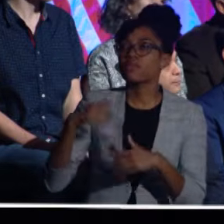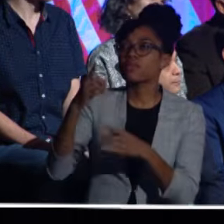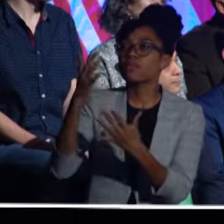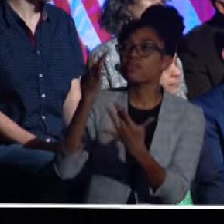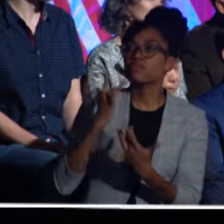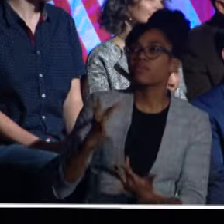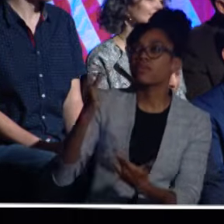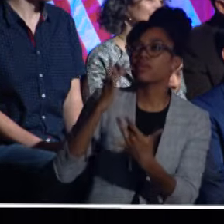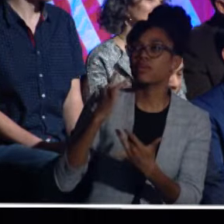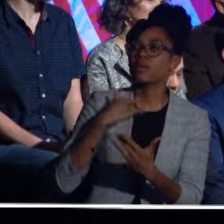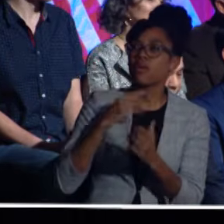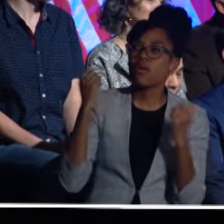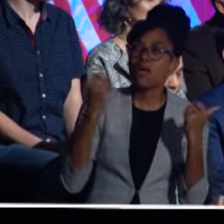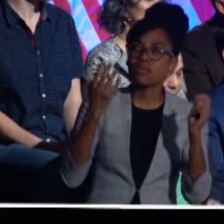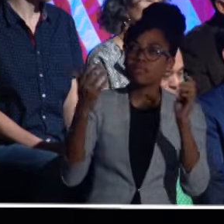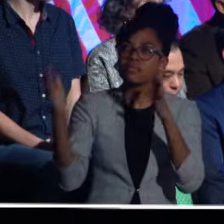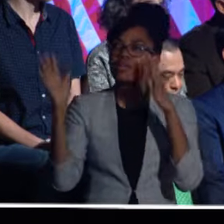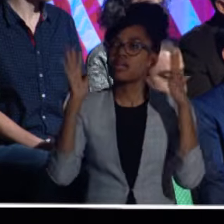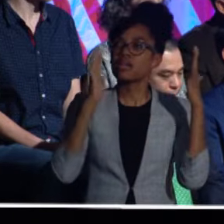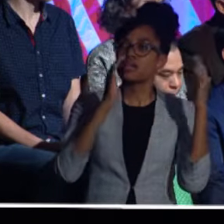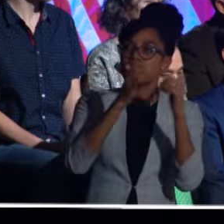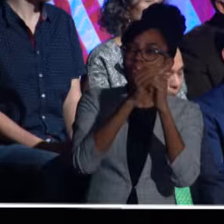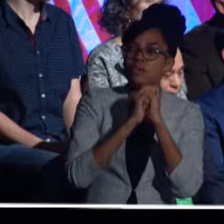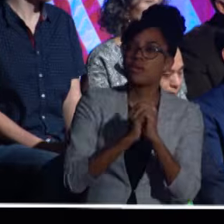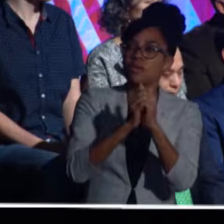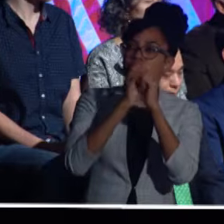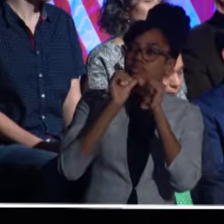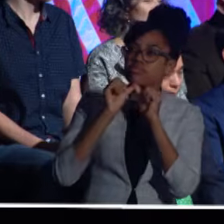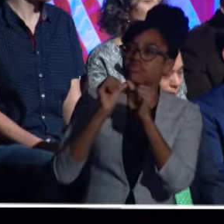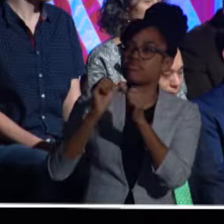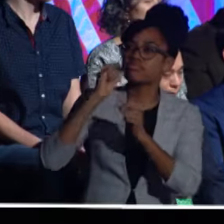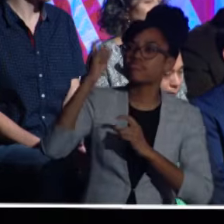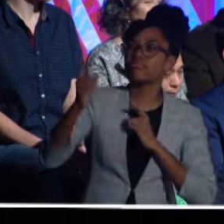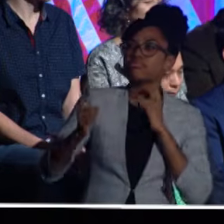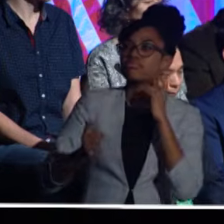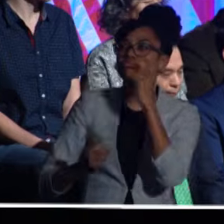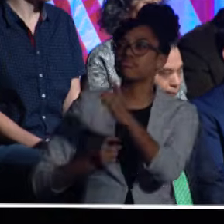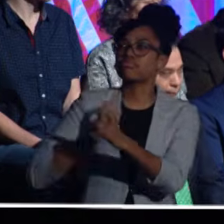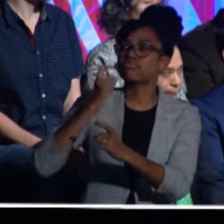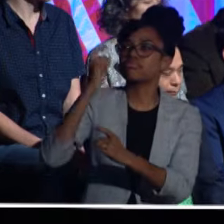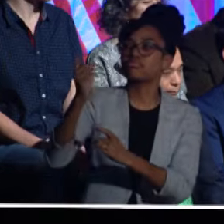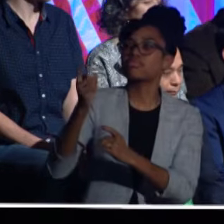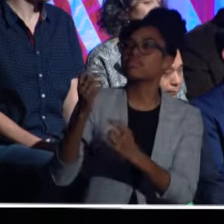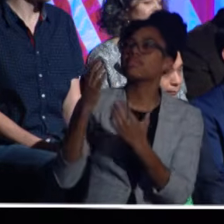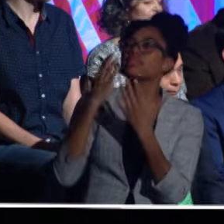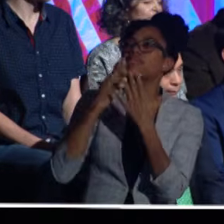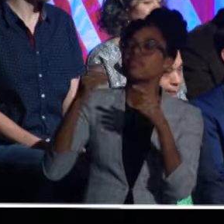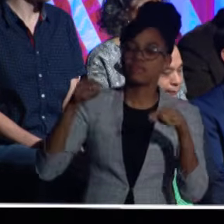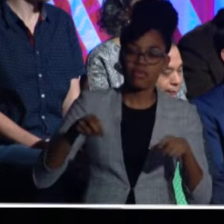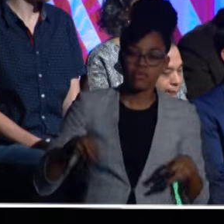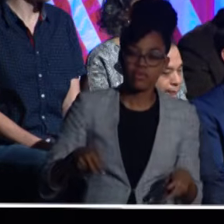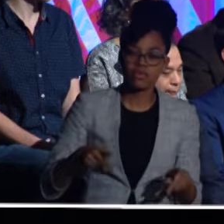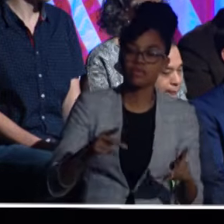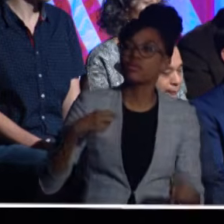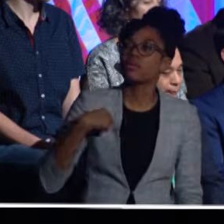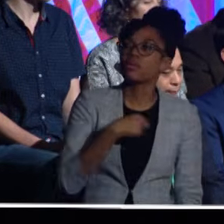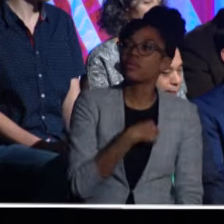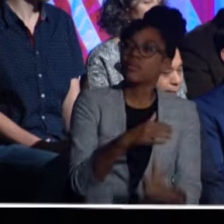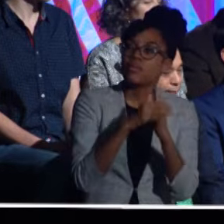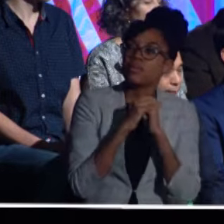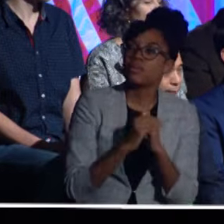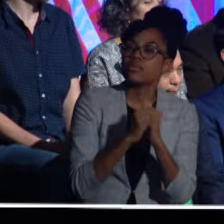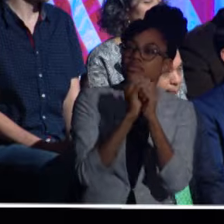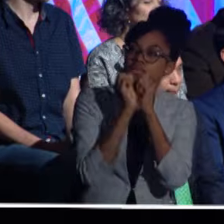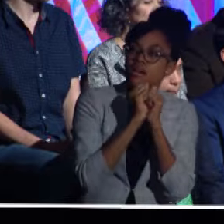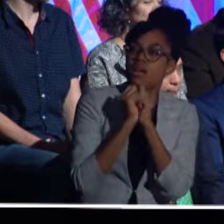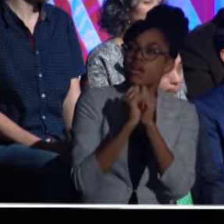and worship is due forever. Lord, I thank you for this opportunity for us to pray and to worship you together as one.